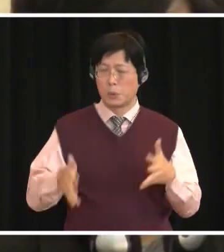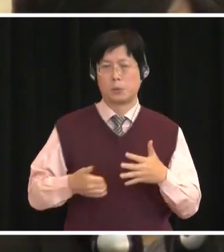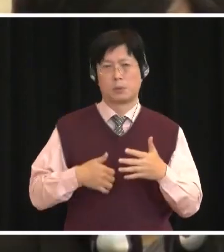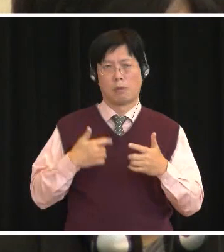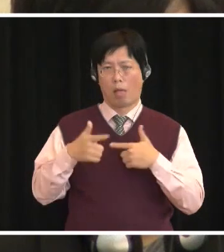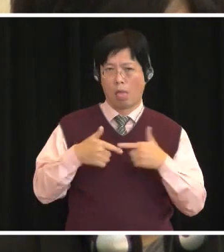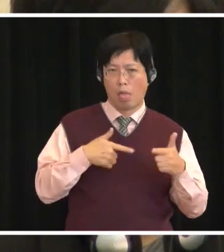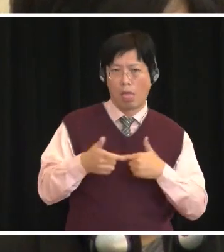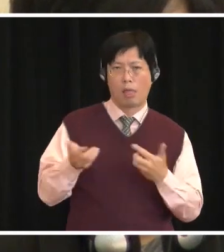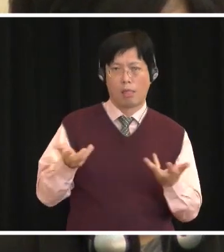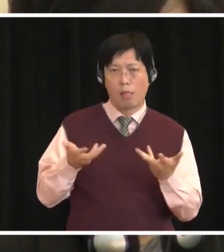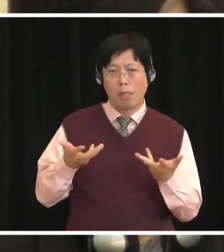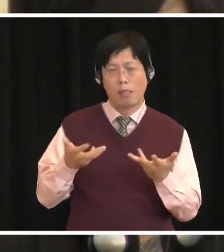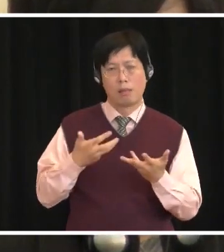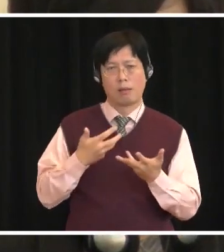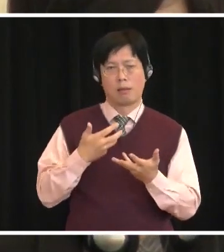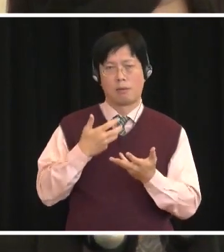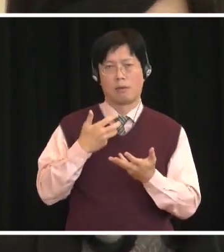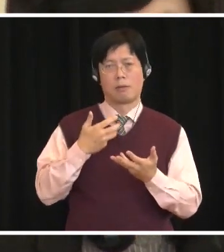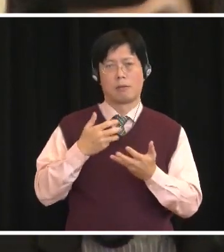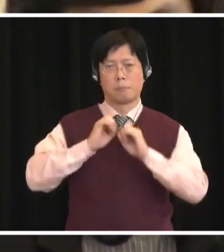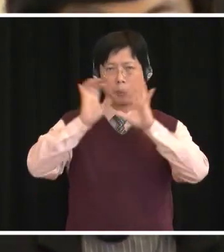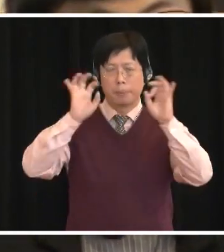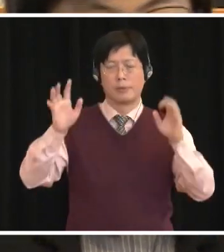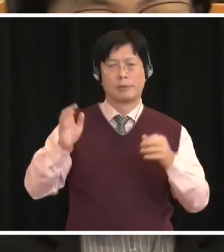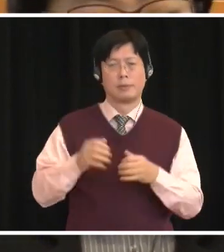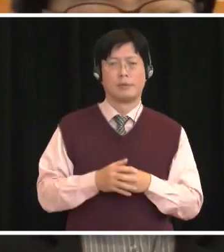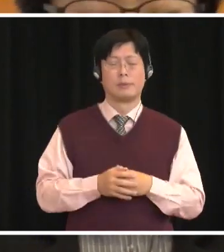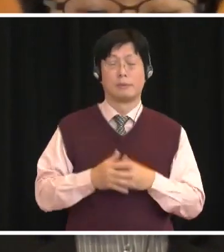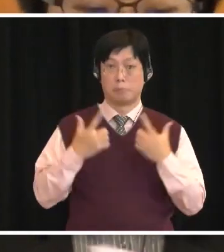is by saying that